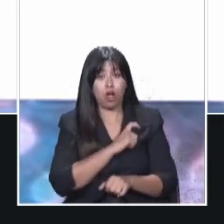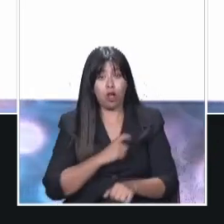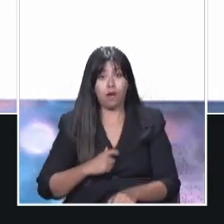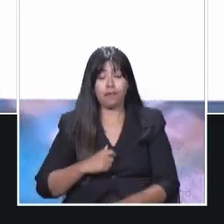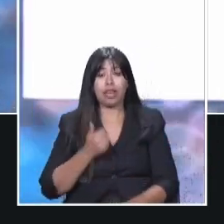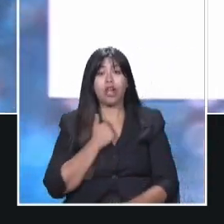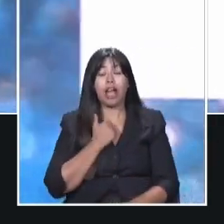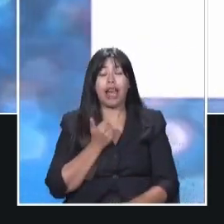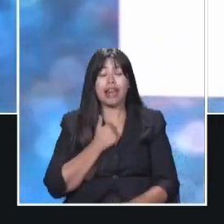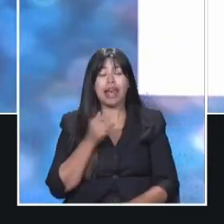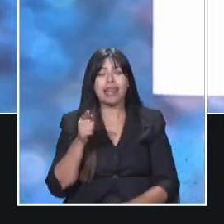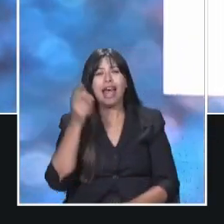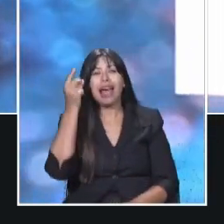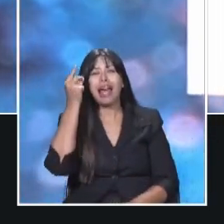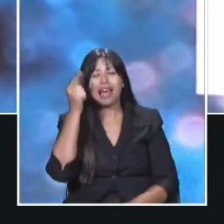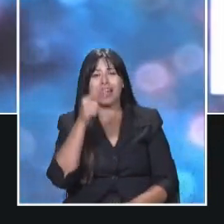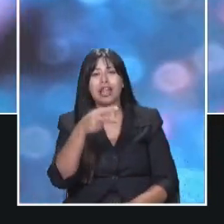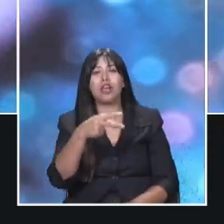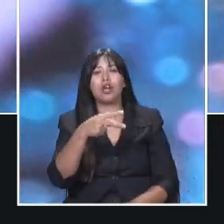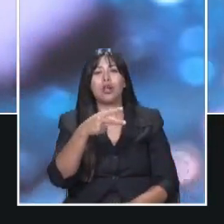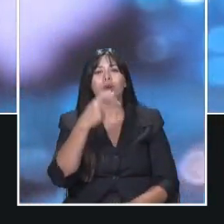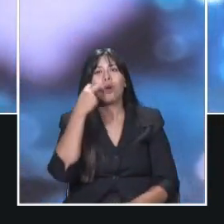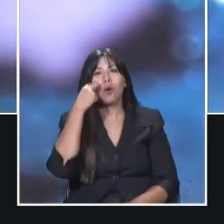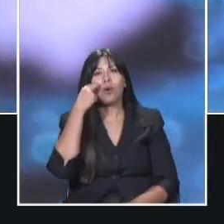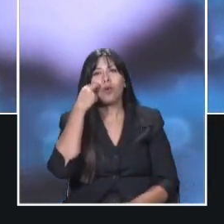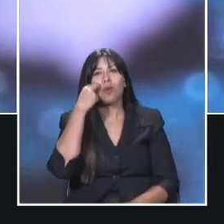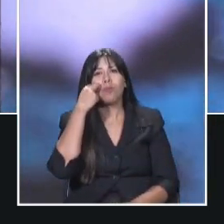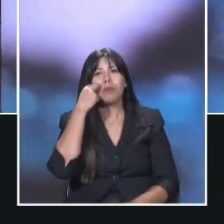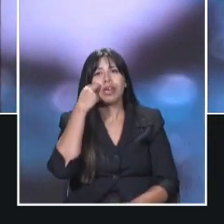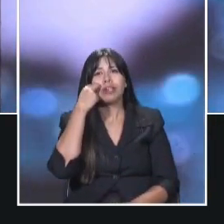that determined that in the human body,